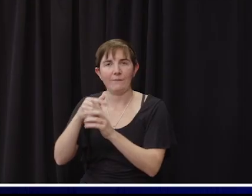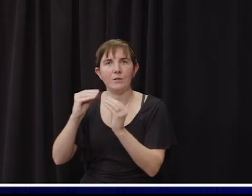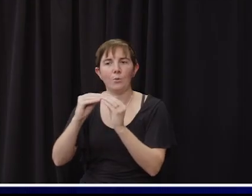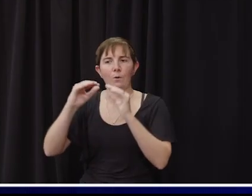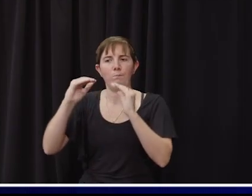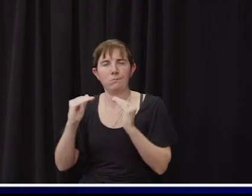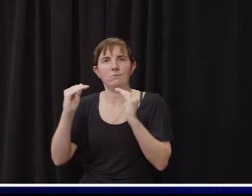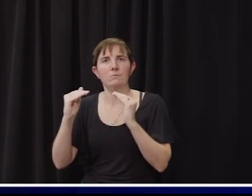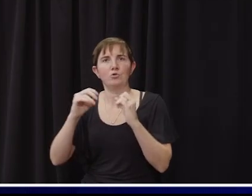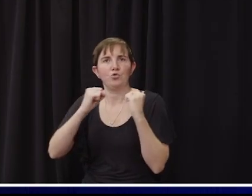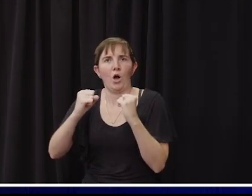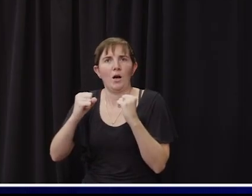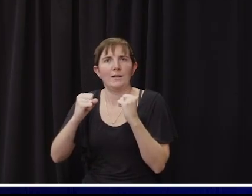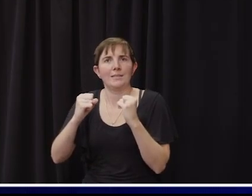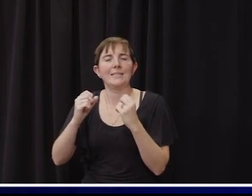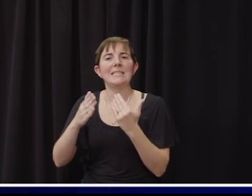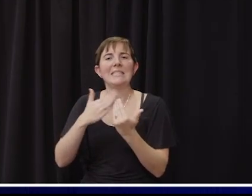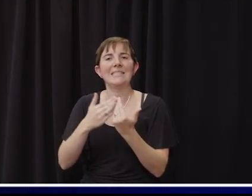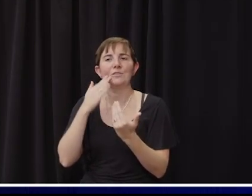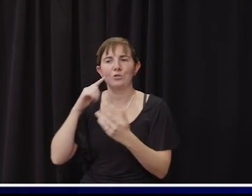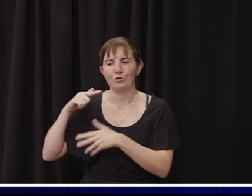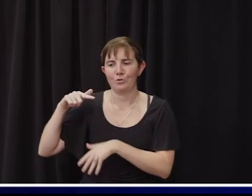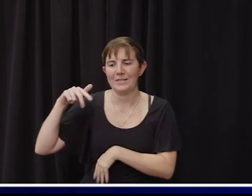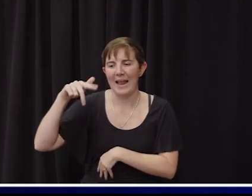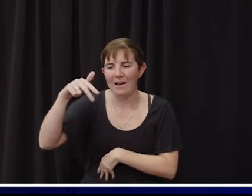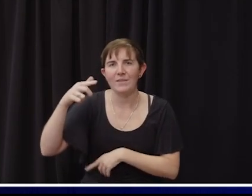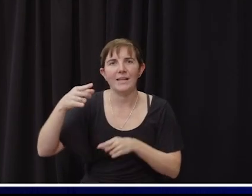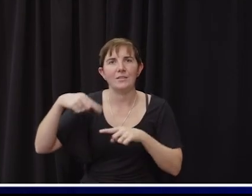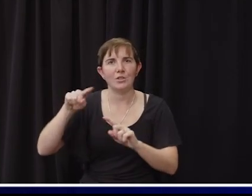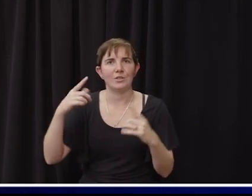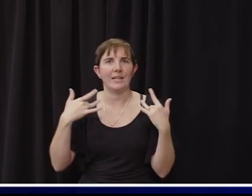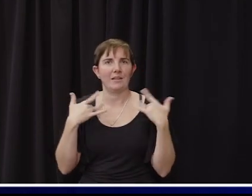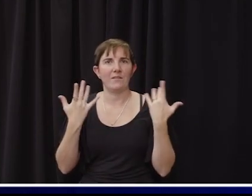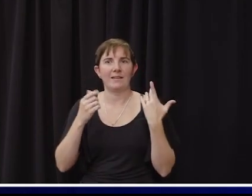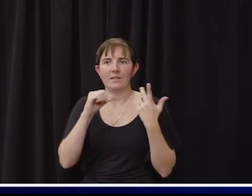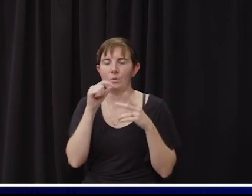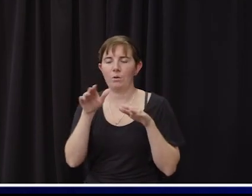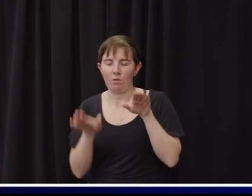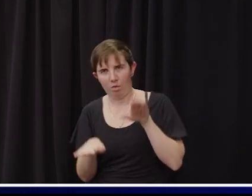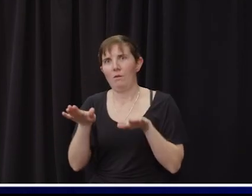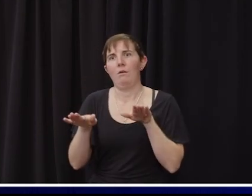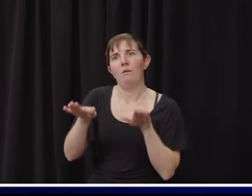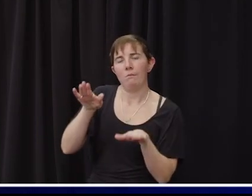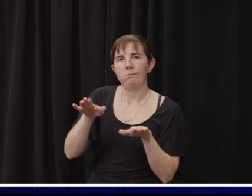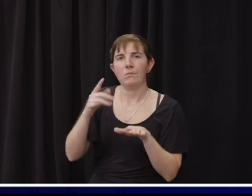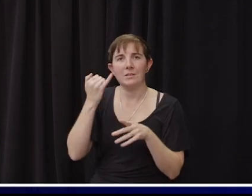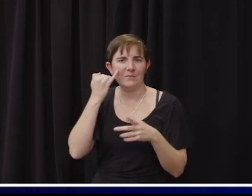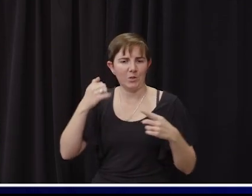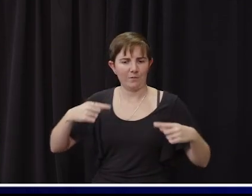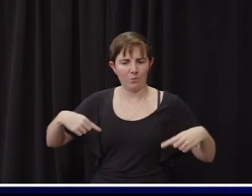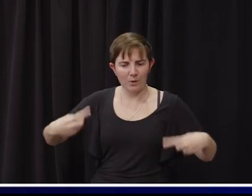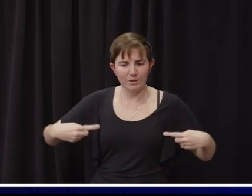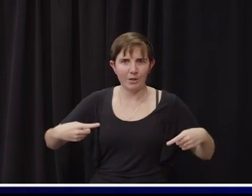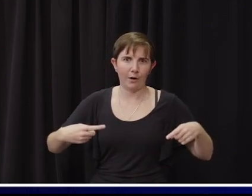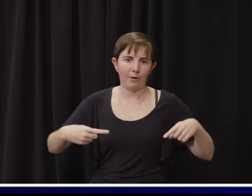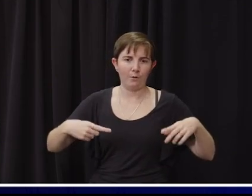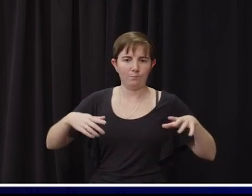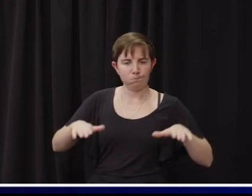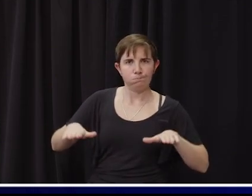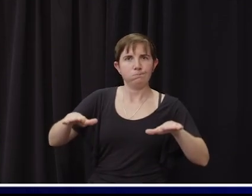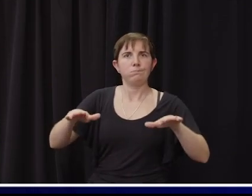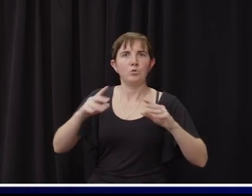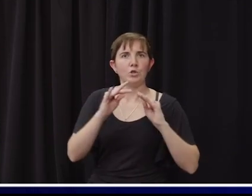soils and easier to navigate across during a garden event. Whether you're in a wheelchair or wearing high heels, they've thought about